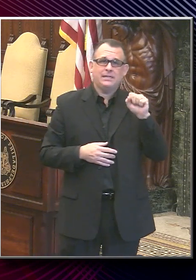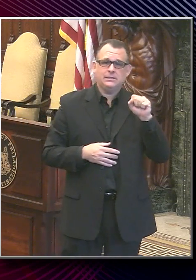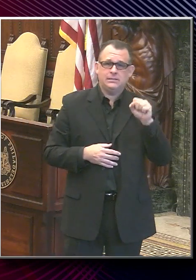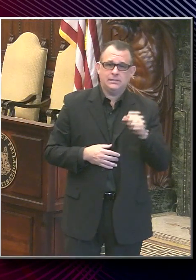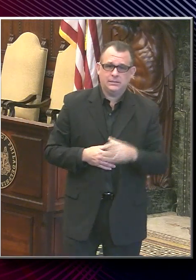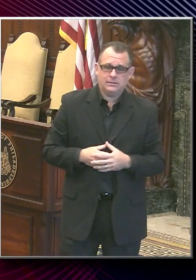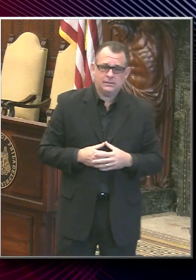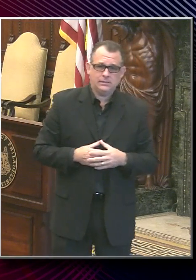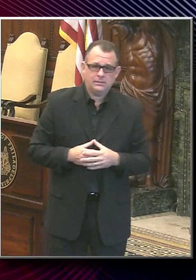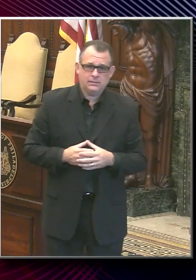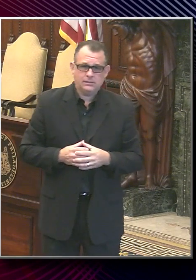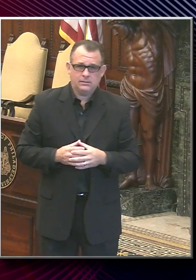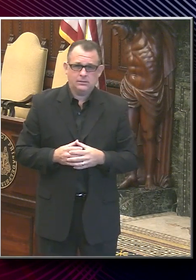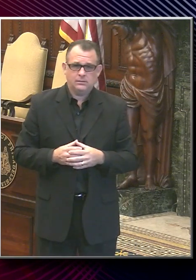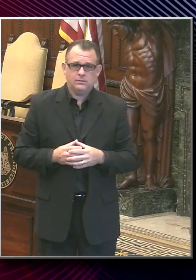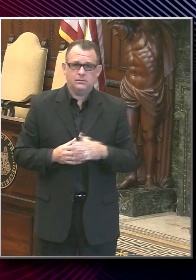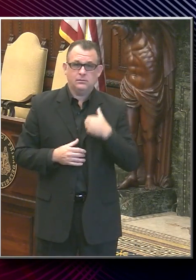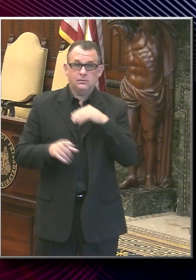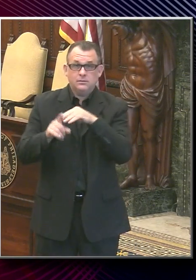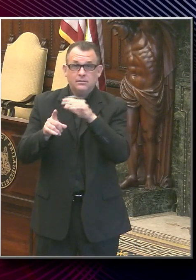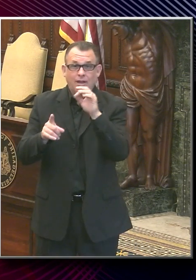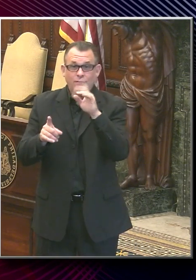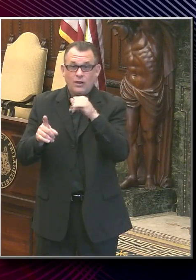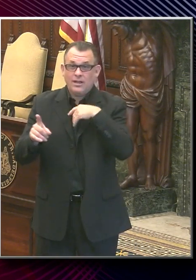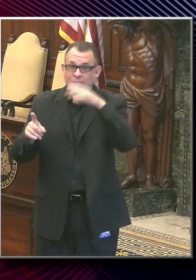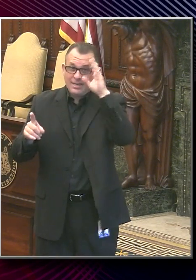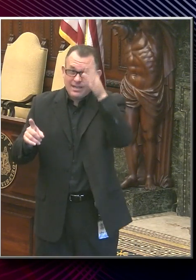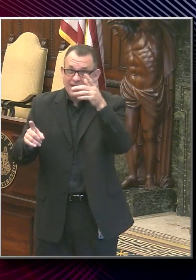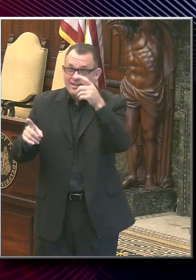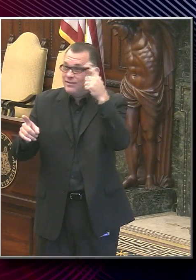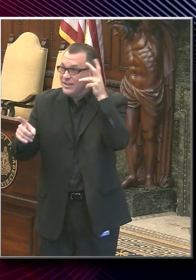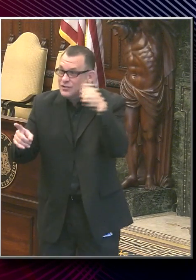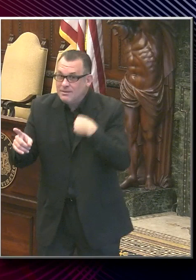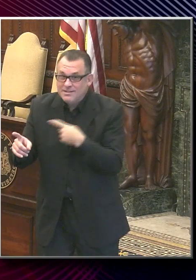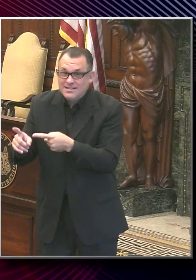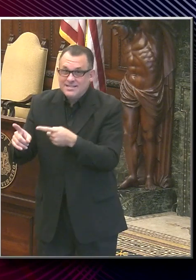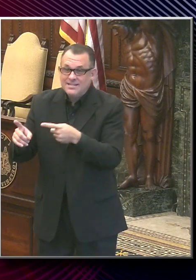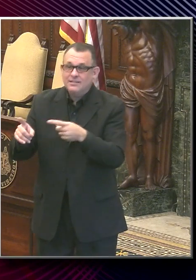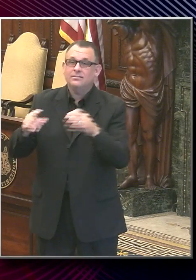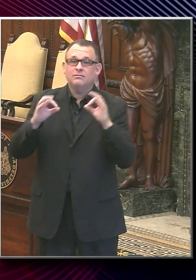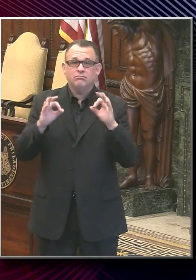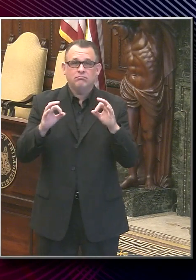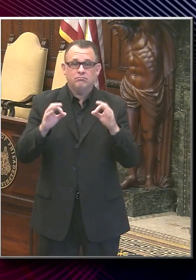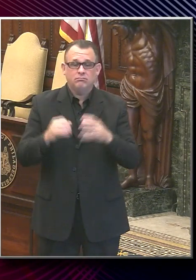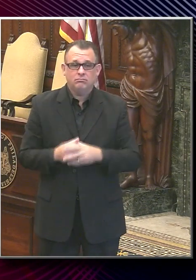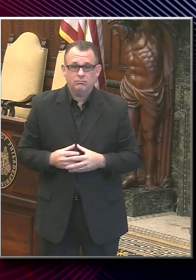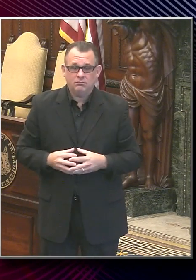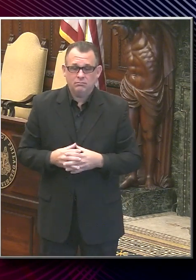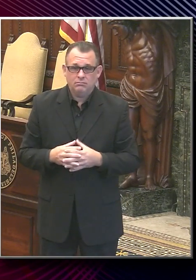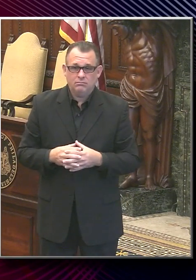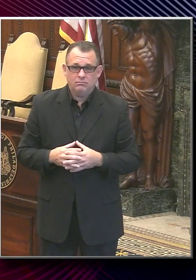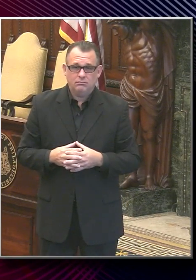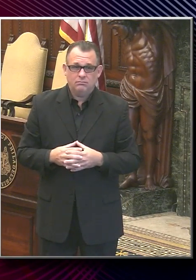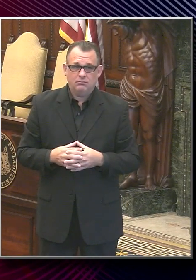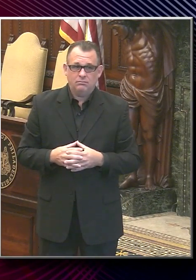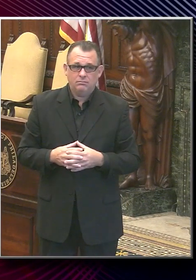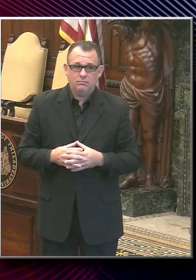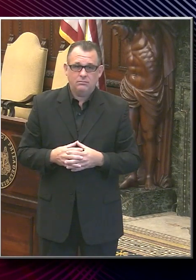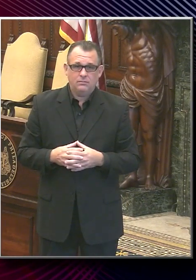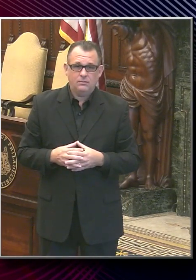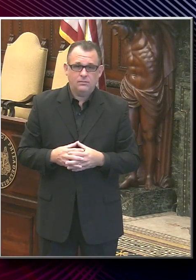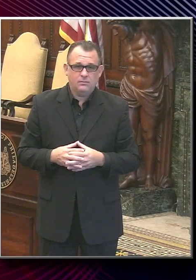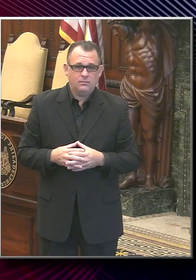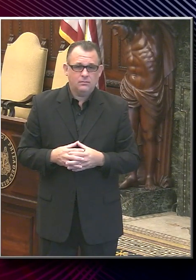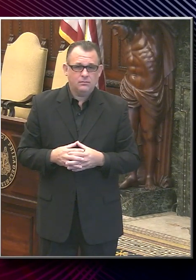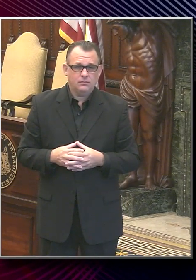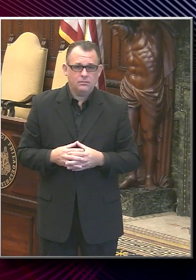I'm just on the call here. Hi, hello. Can you guys hear me? You bet. Go ahead, Natasha. Okay, sorry. This is for Commissioner Teal, just